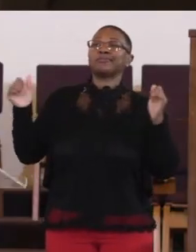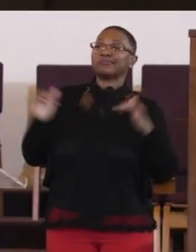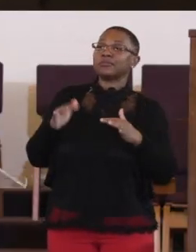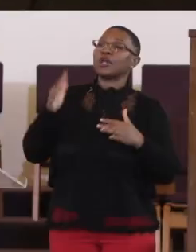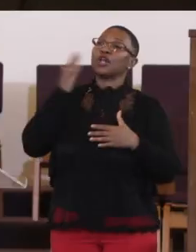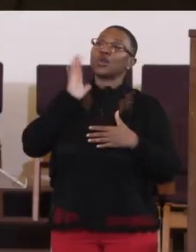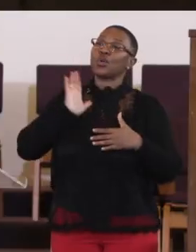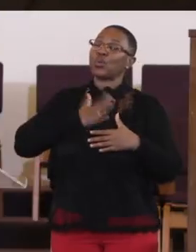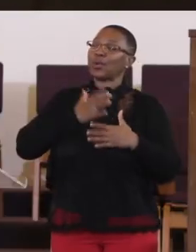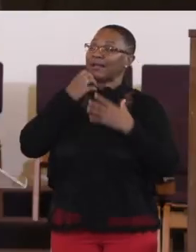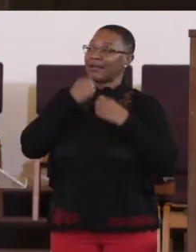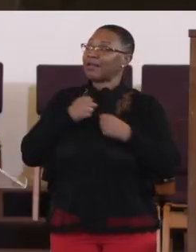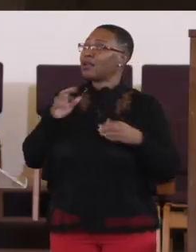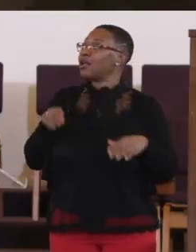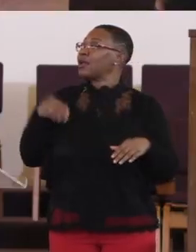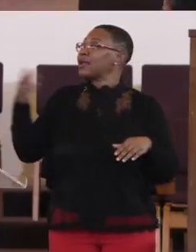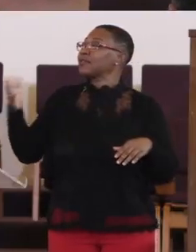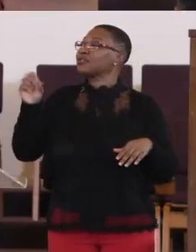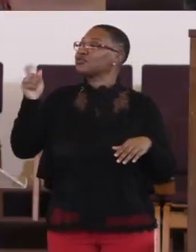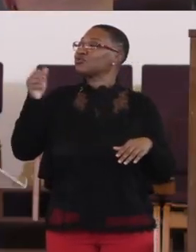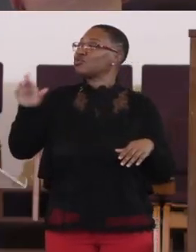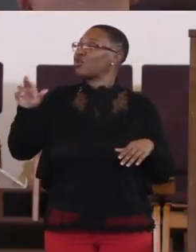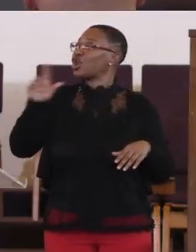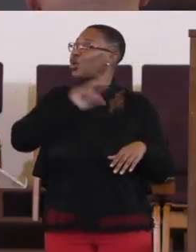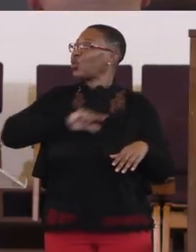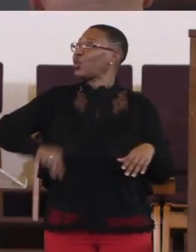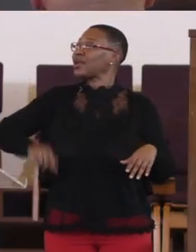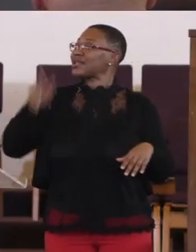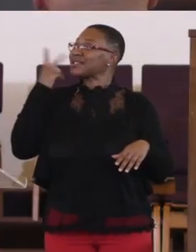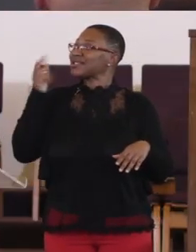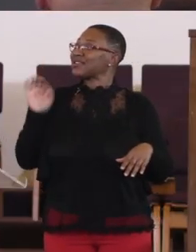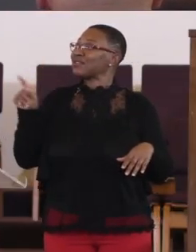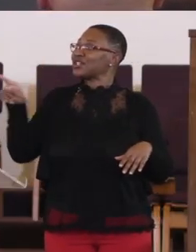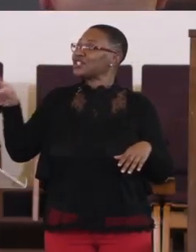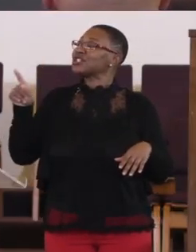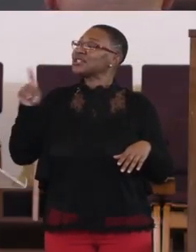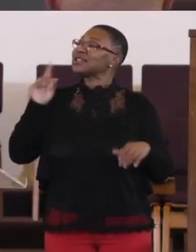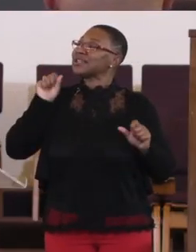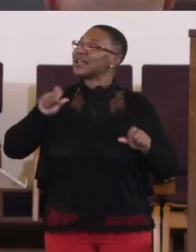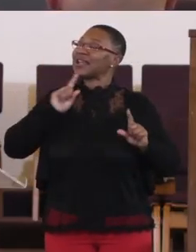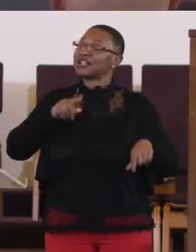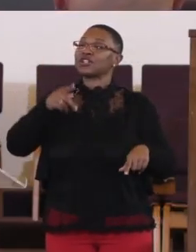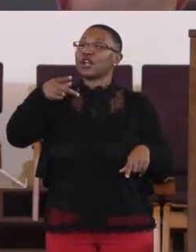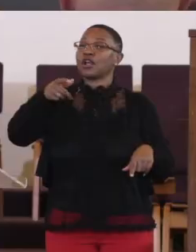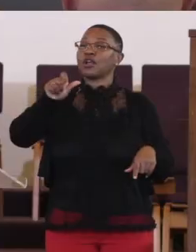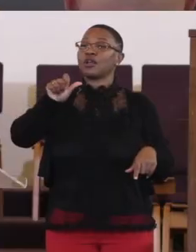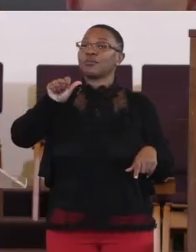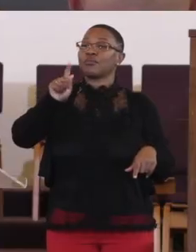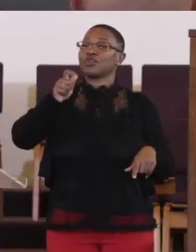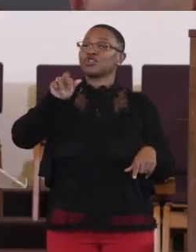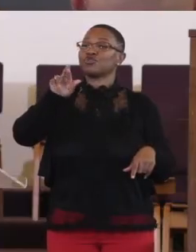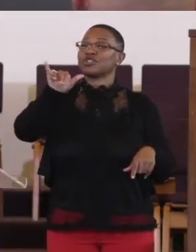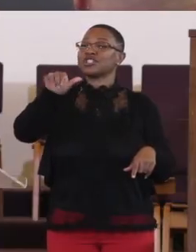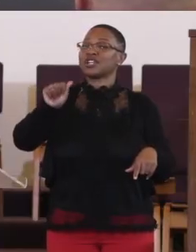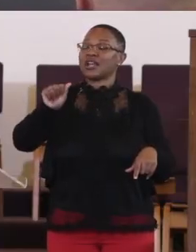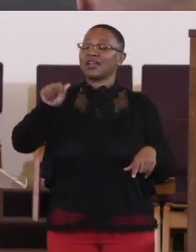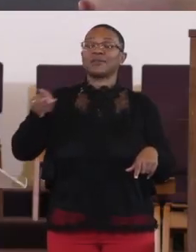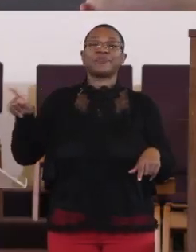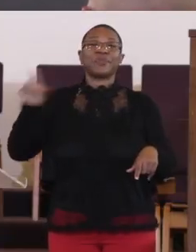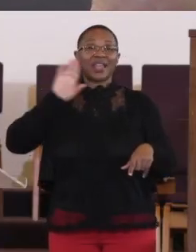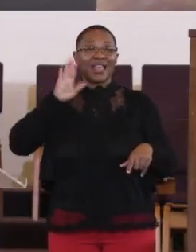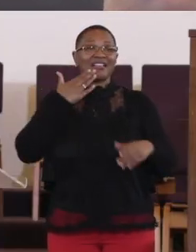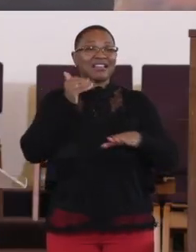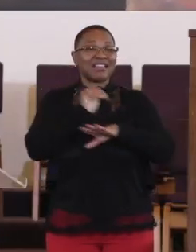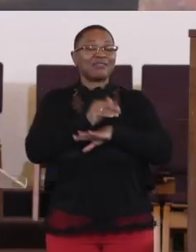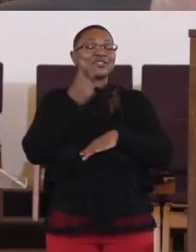care. I'm going to give this to the solar queen and see if she will take this on. Tricia Stein. Good evening. Good to see you